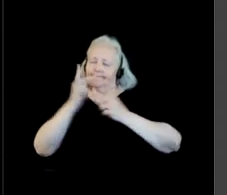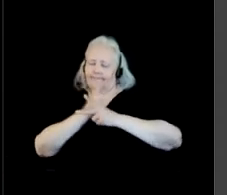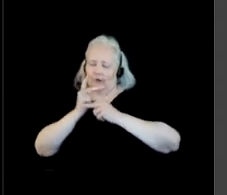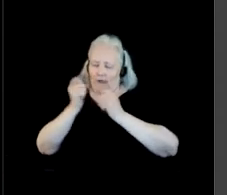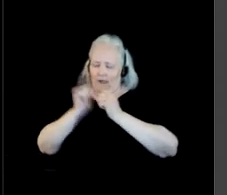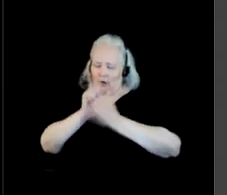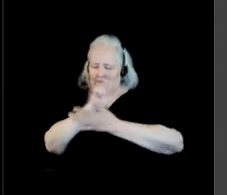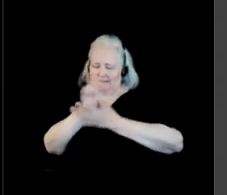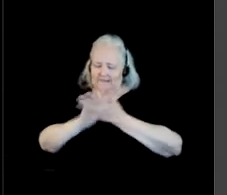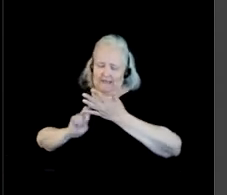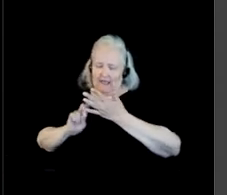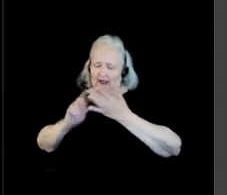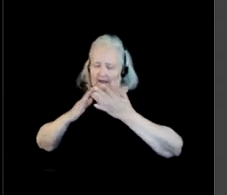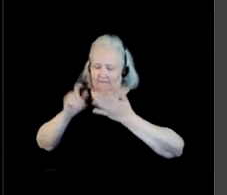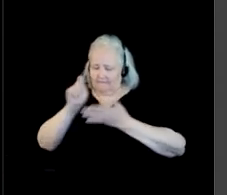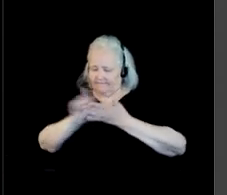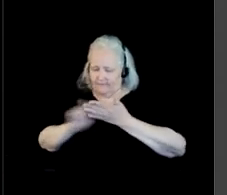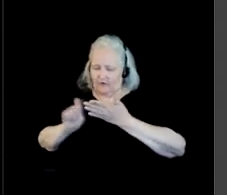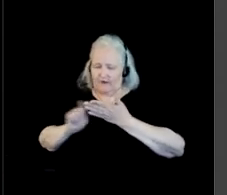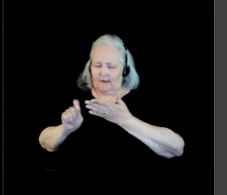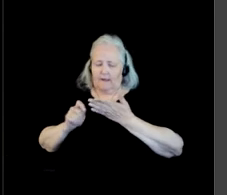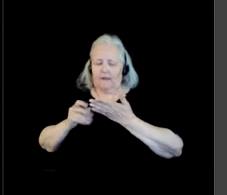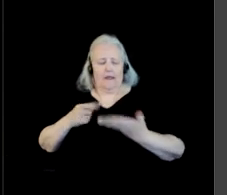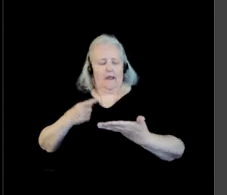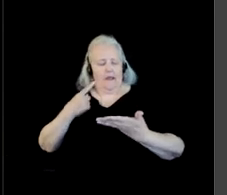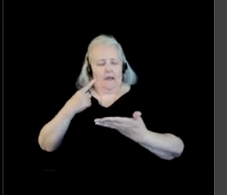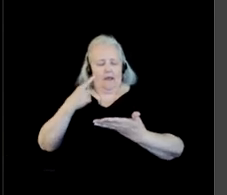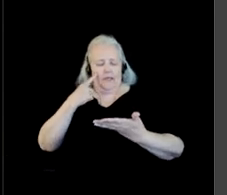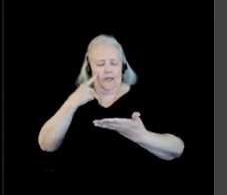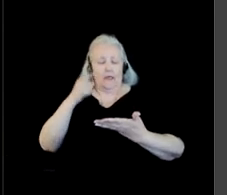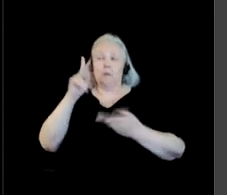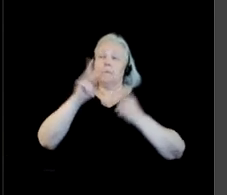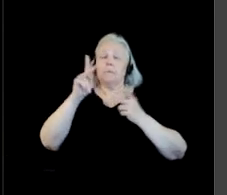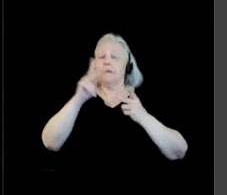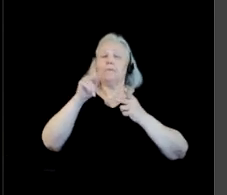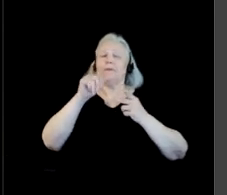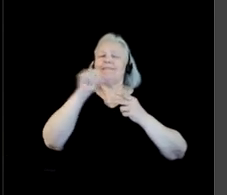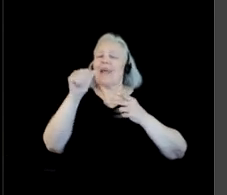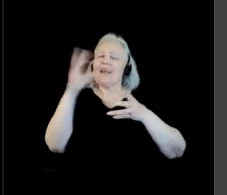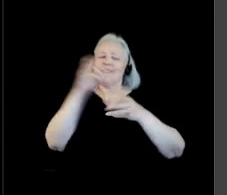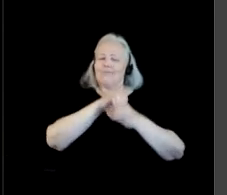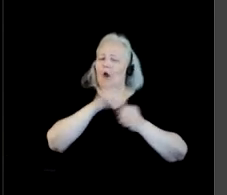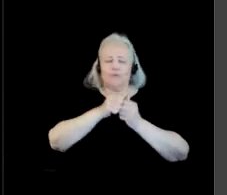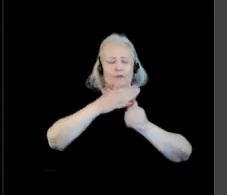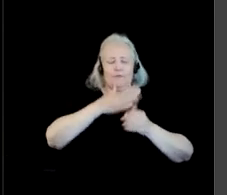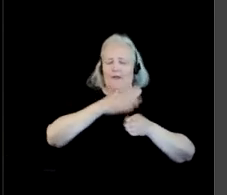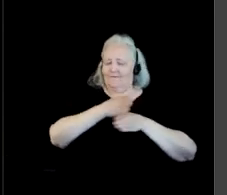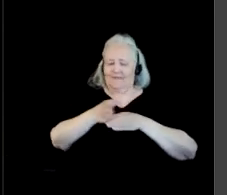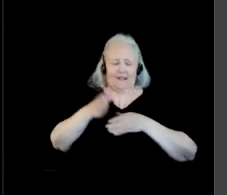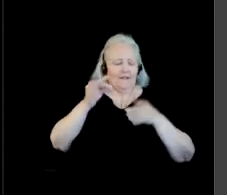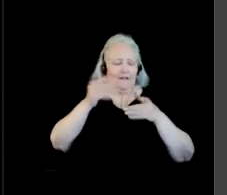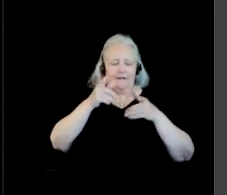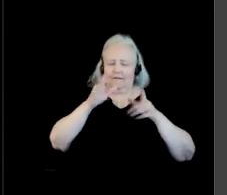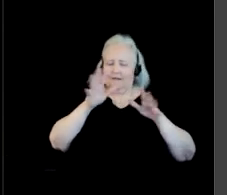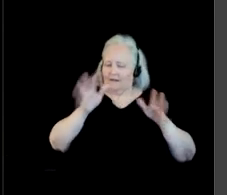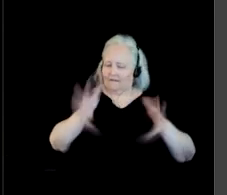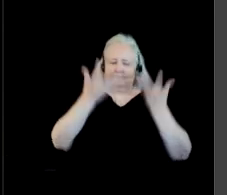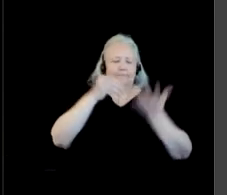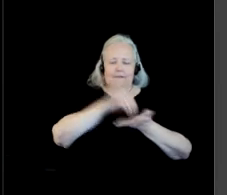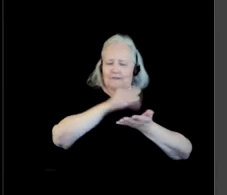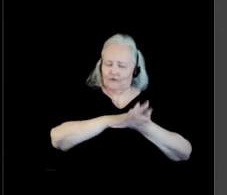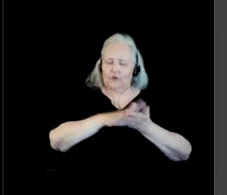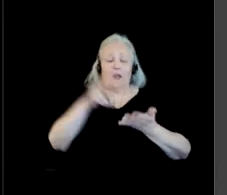structure your contribution, and thinking about what people outside of language documentation and revitalization would glean from that or